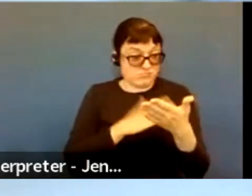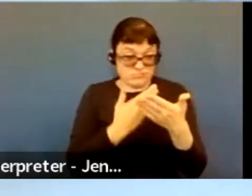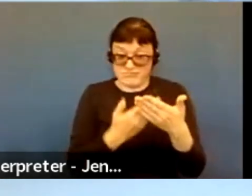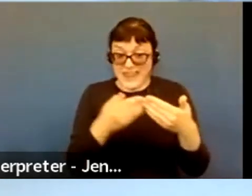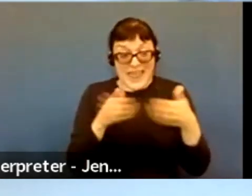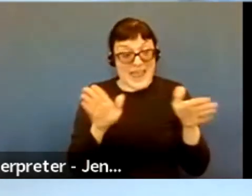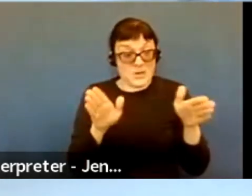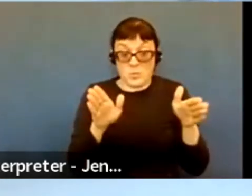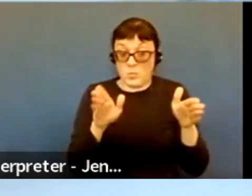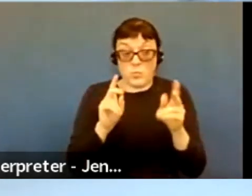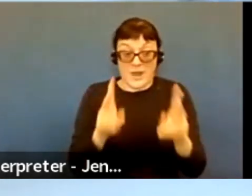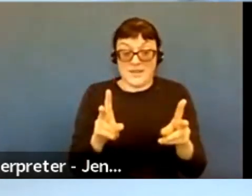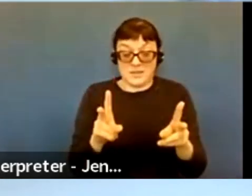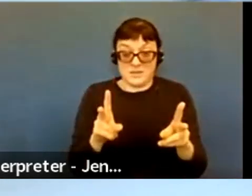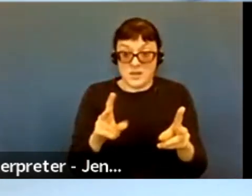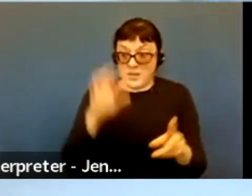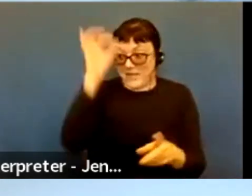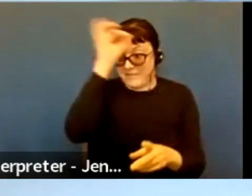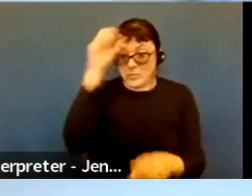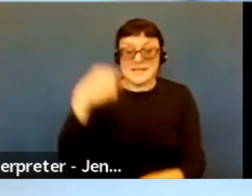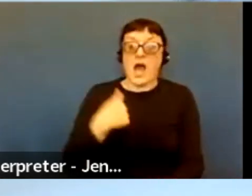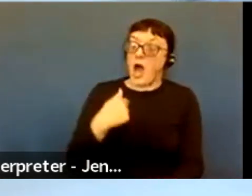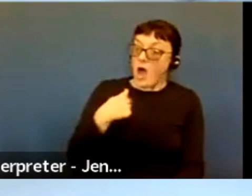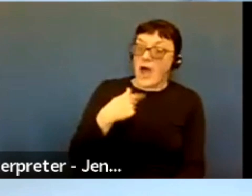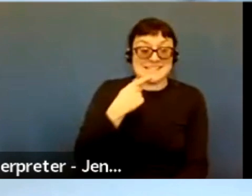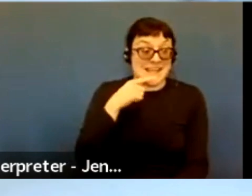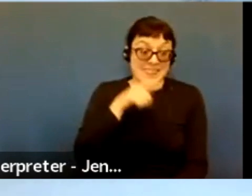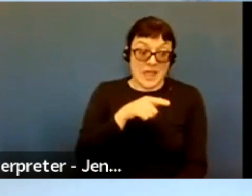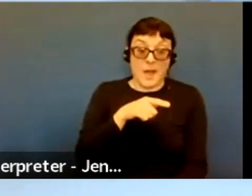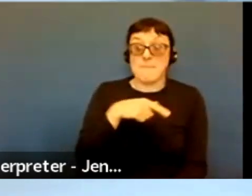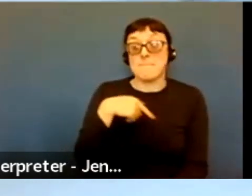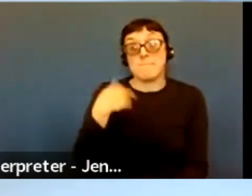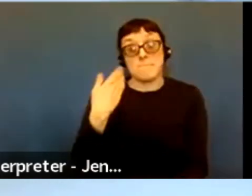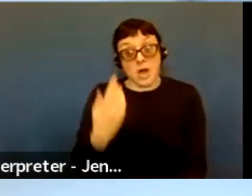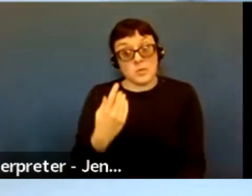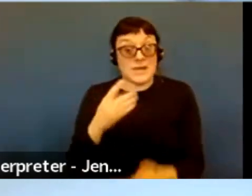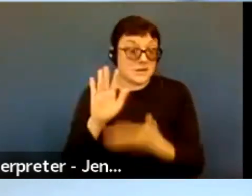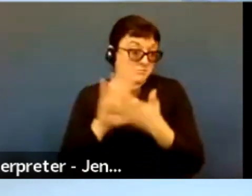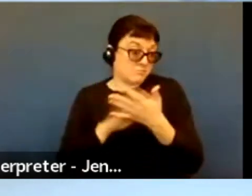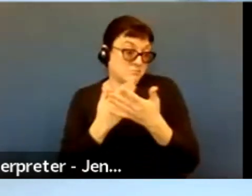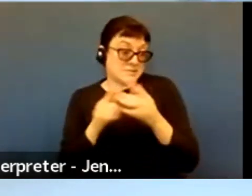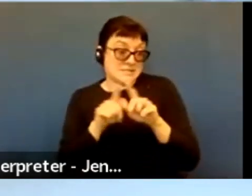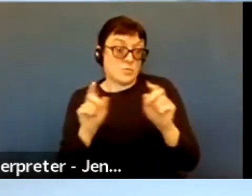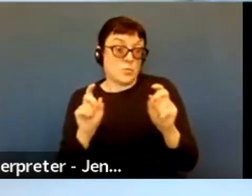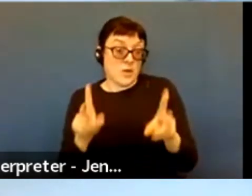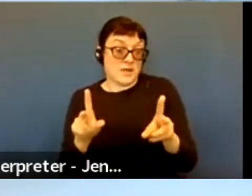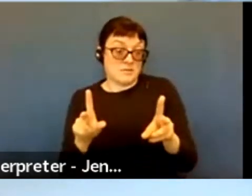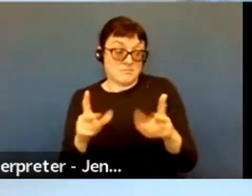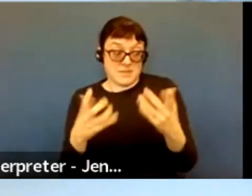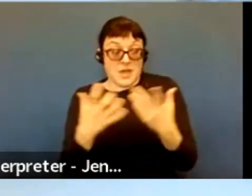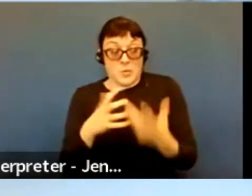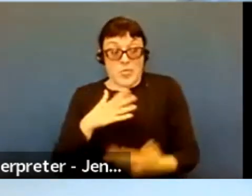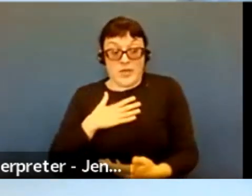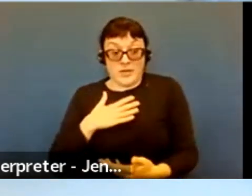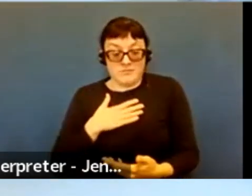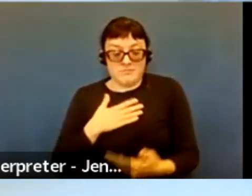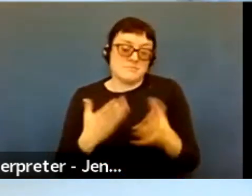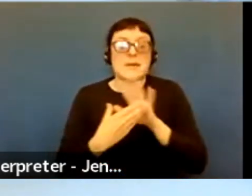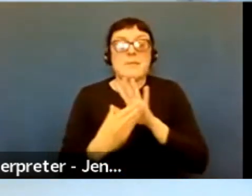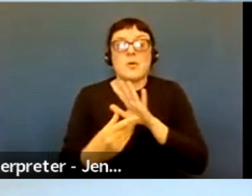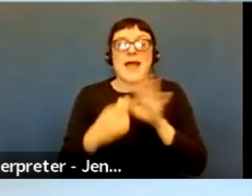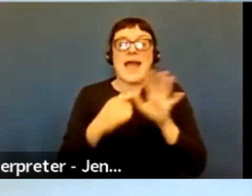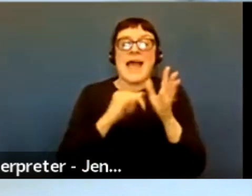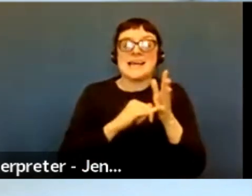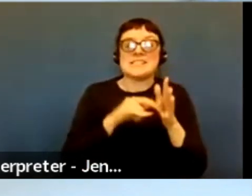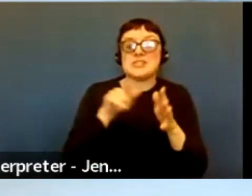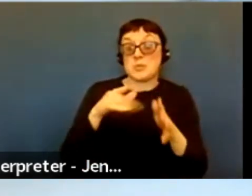you can interpret these things any way you want. The fools often say, oh, I may be saying that, but you can interpret it the way you want, as you